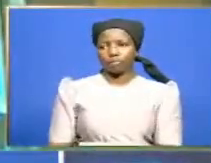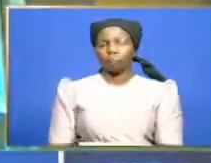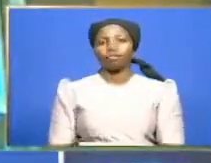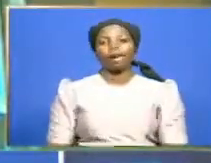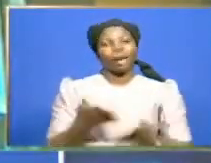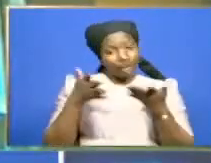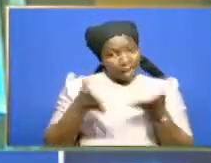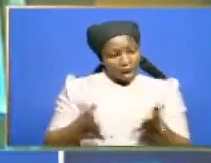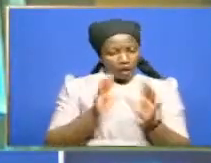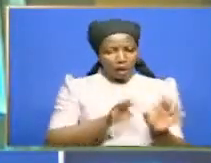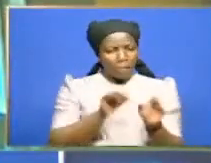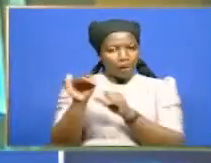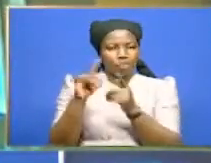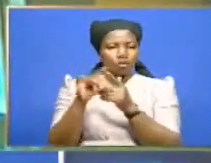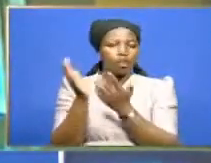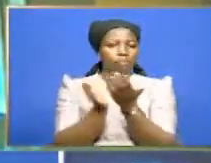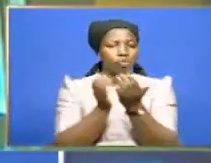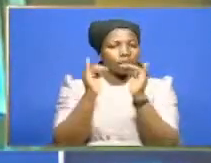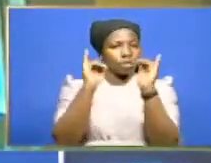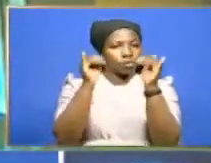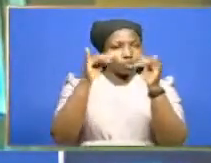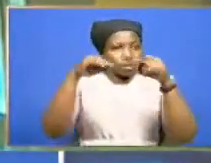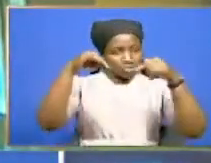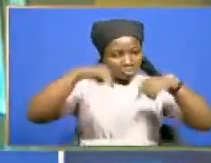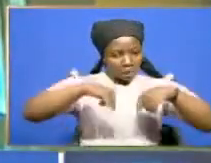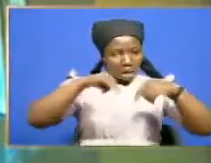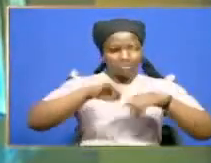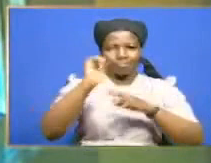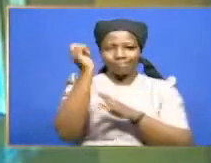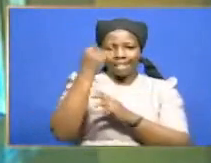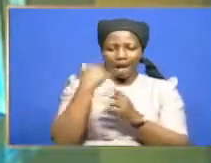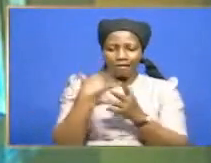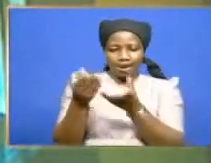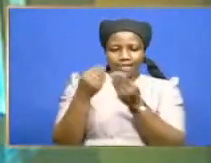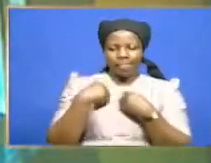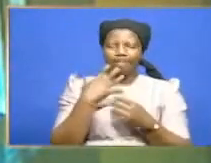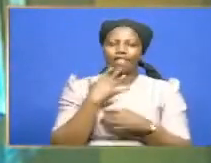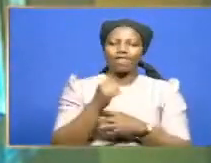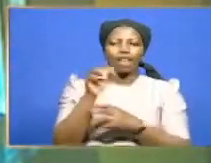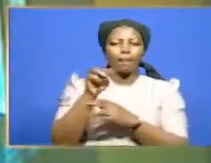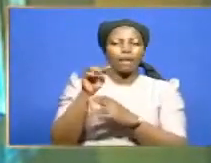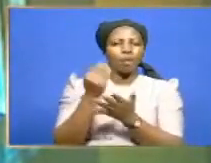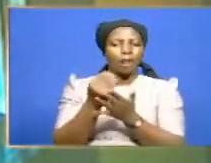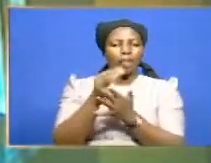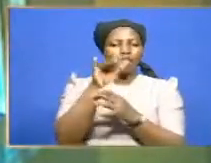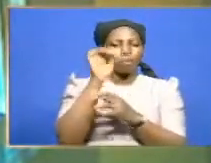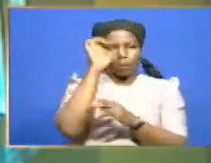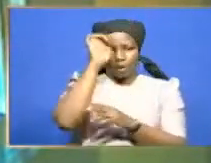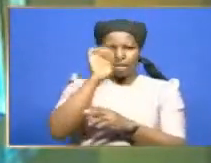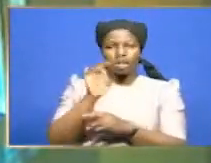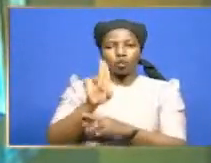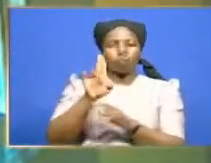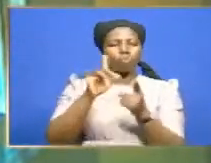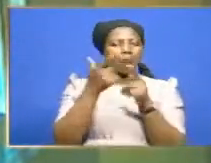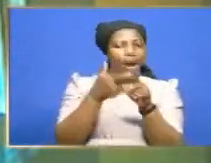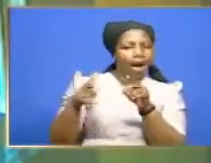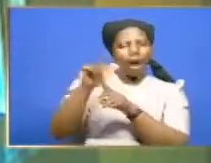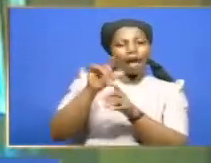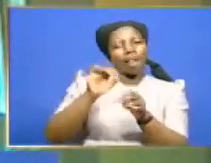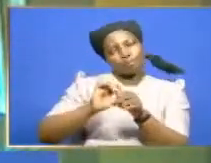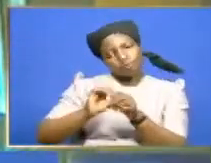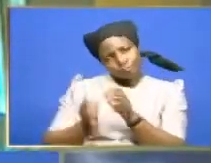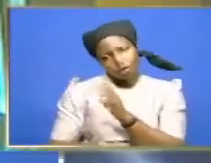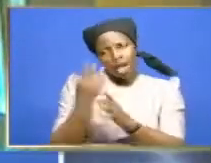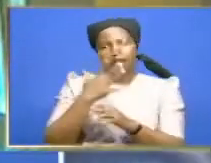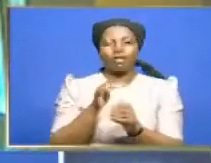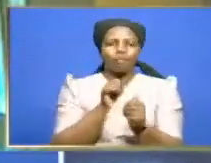We now move to the business news of the day. Kenya has received a 500 million shillings grant from the European Union to increase production of